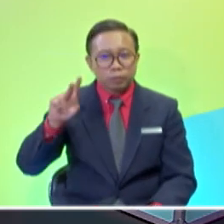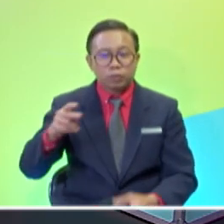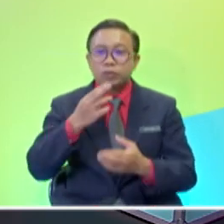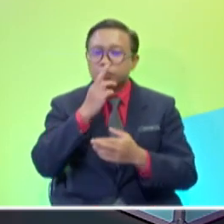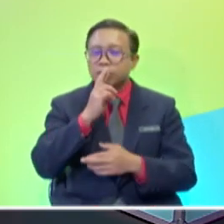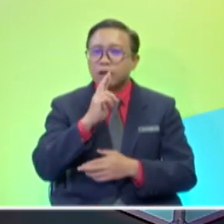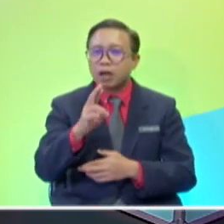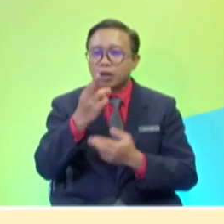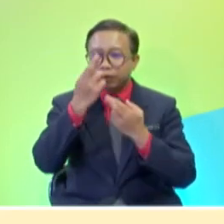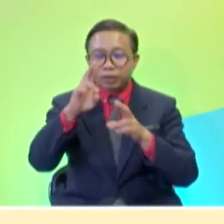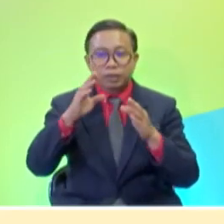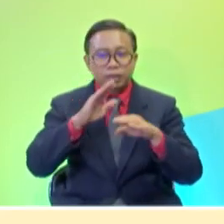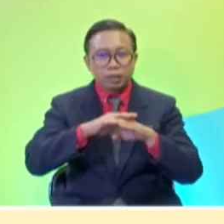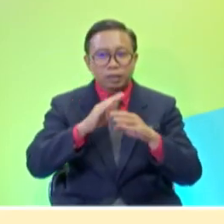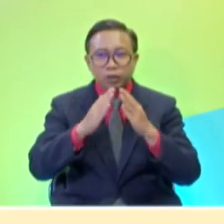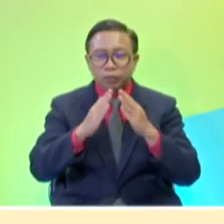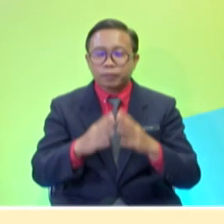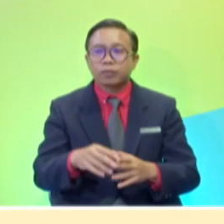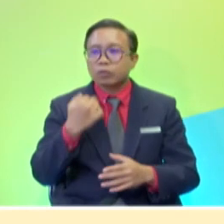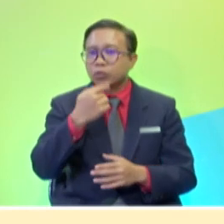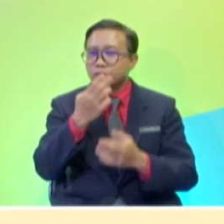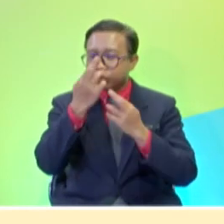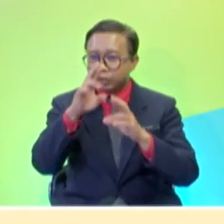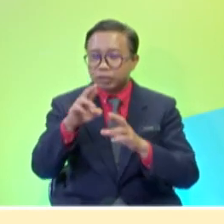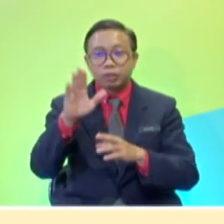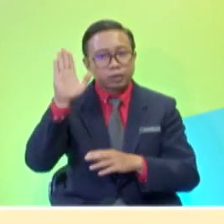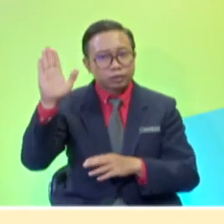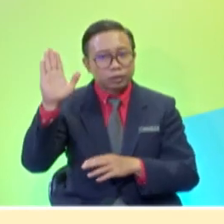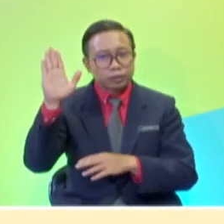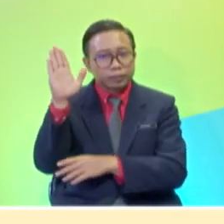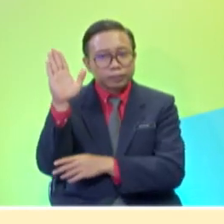at home to respond. Okay, who is ready? You can raise your hand up.